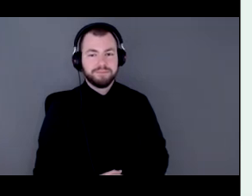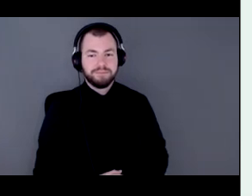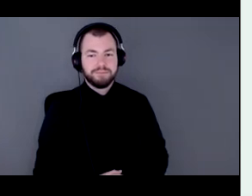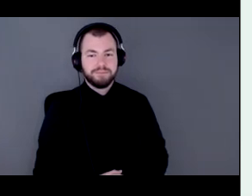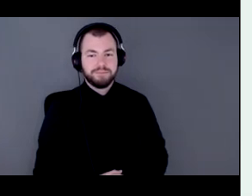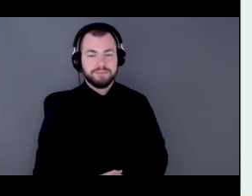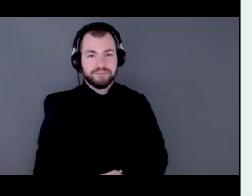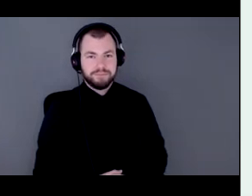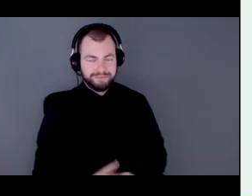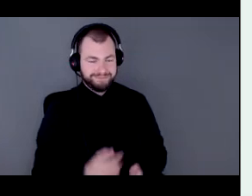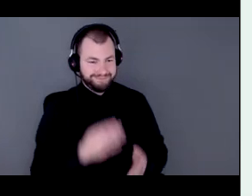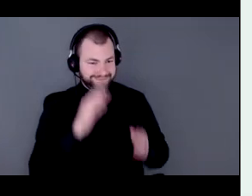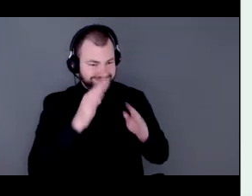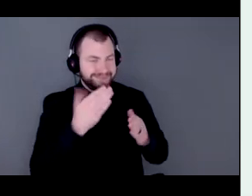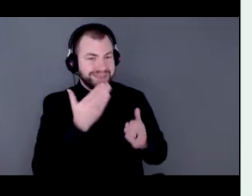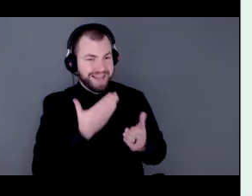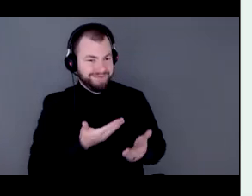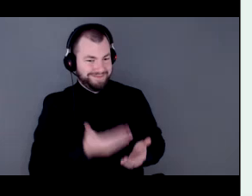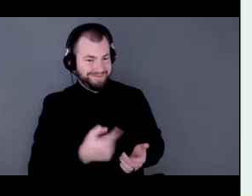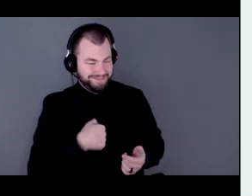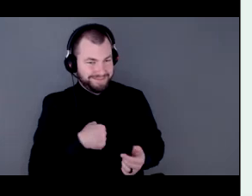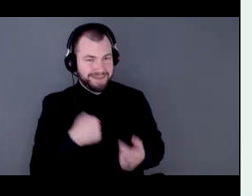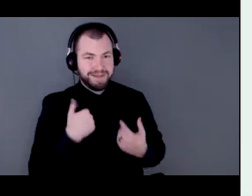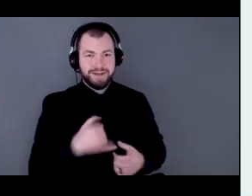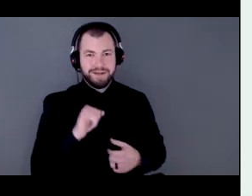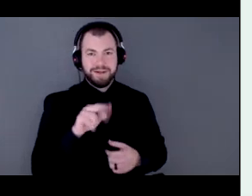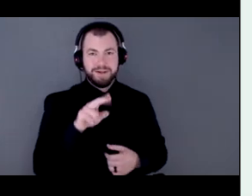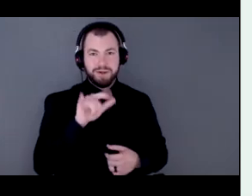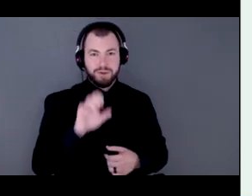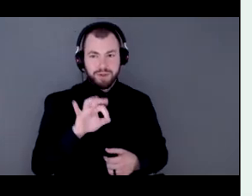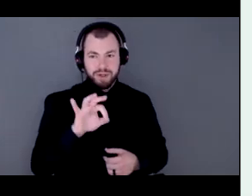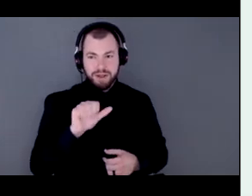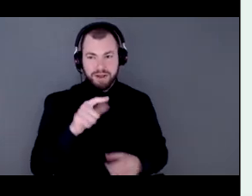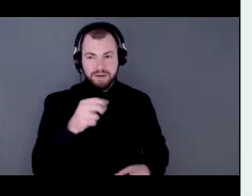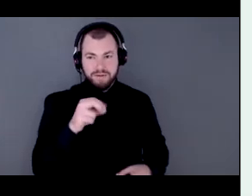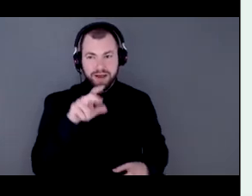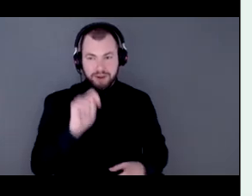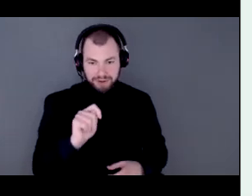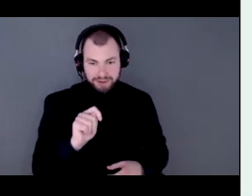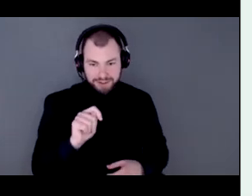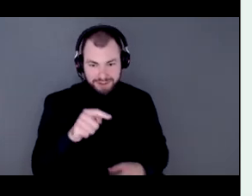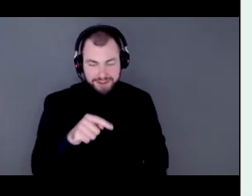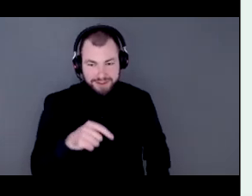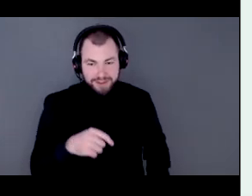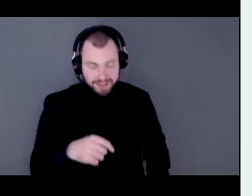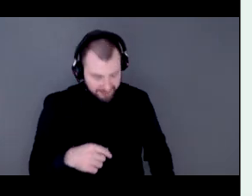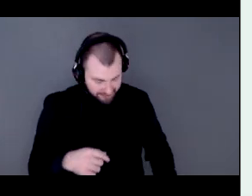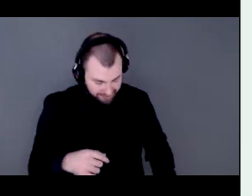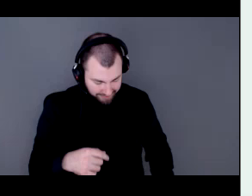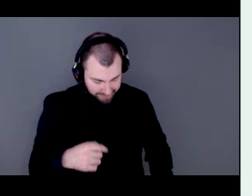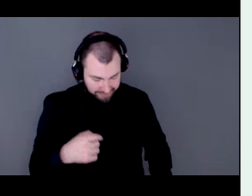Hi, thanks for having me. I'm Julie Falgu. I'm the Seafood Industry Liaison for Louisiana Sea Grant.